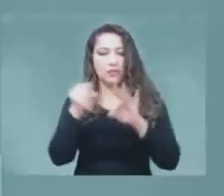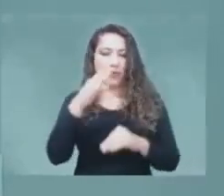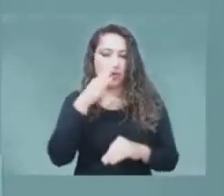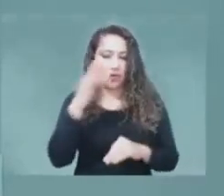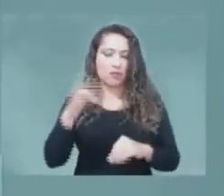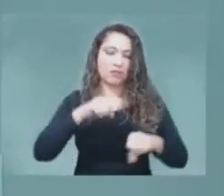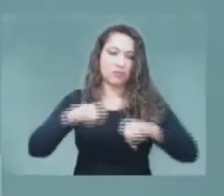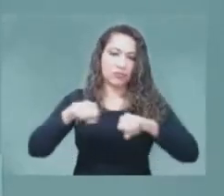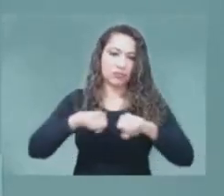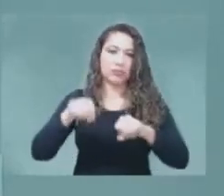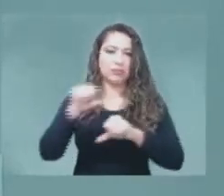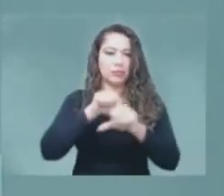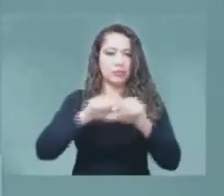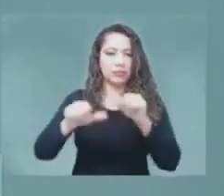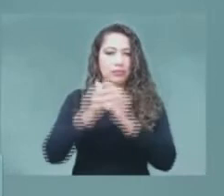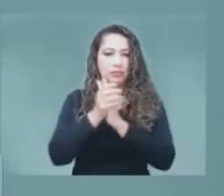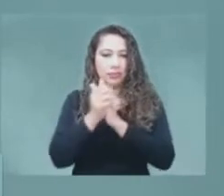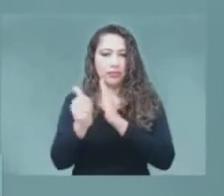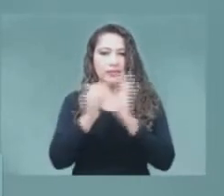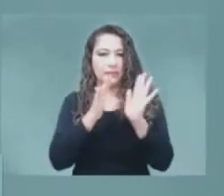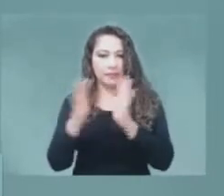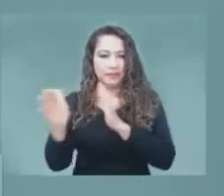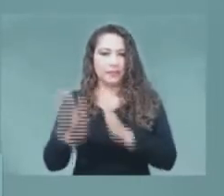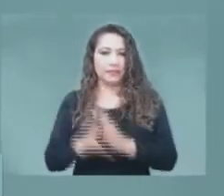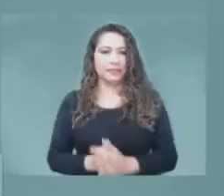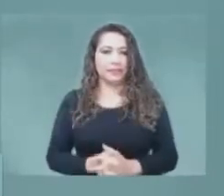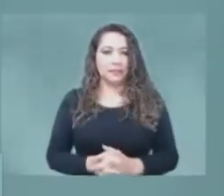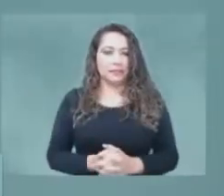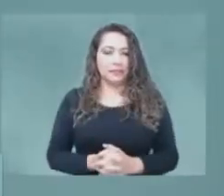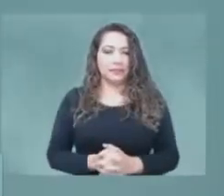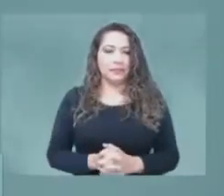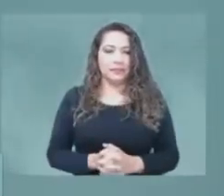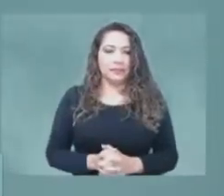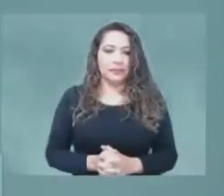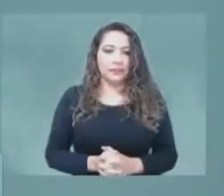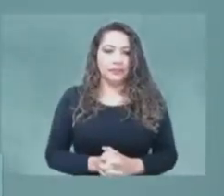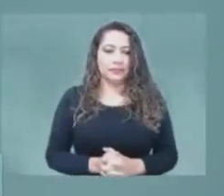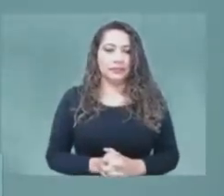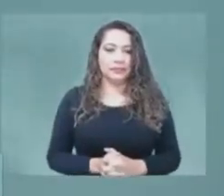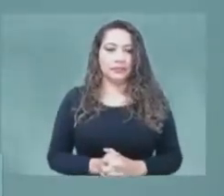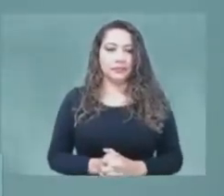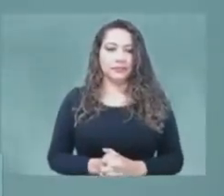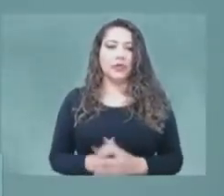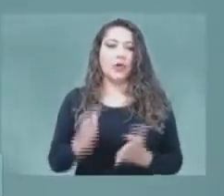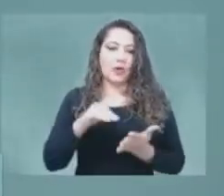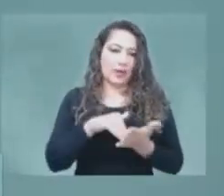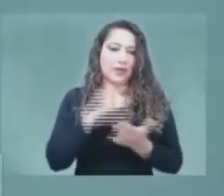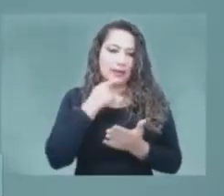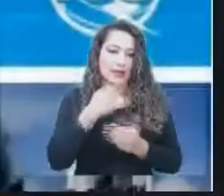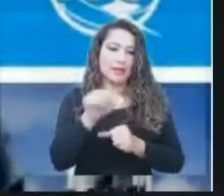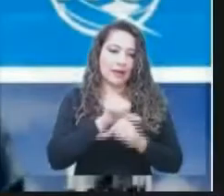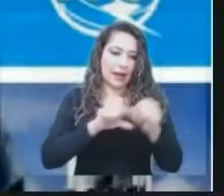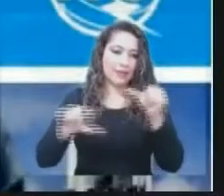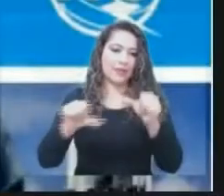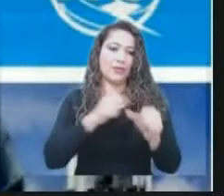use, equitative and efficient use of the radio frequency spectrum and satellite